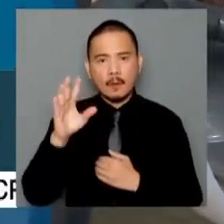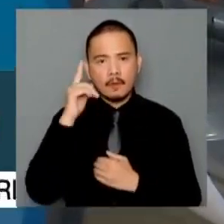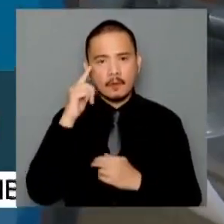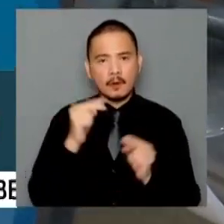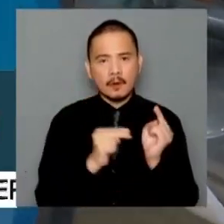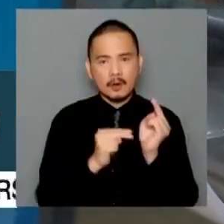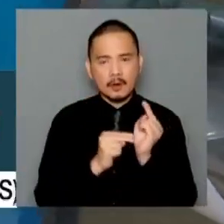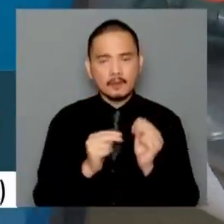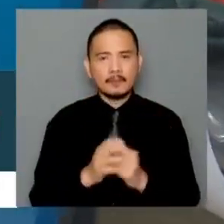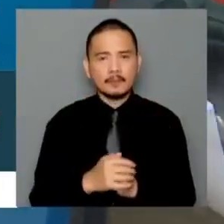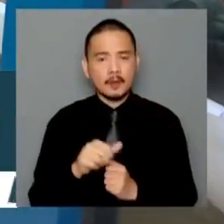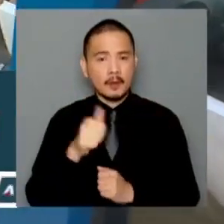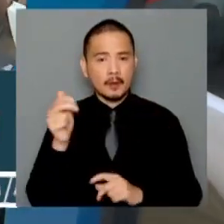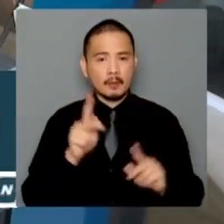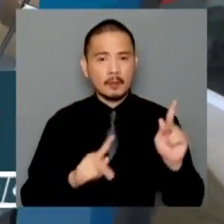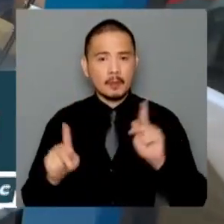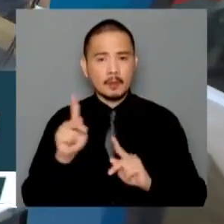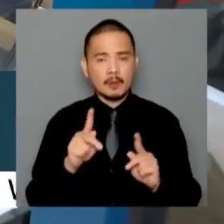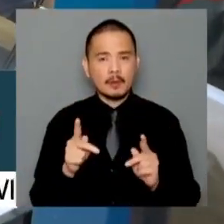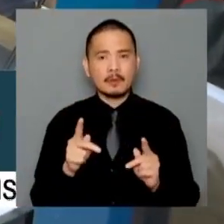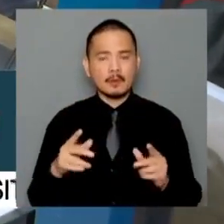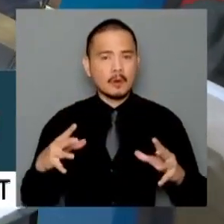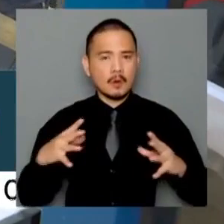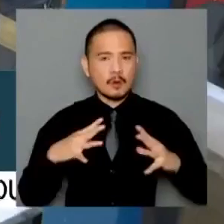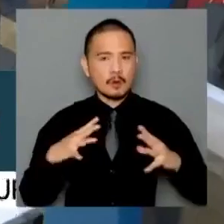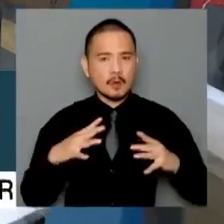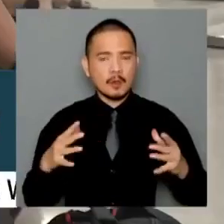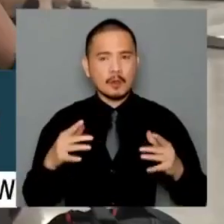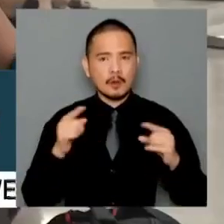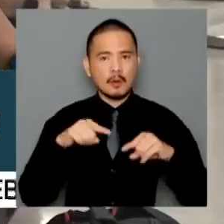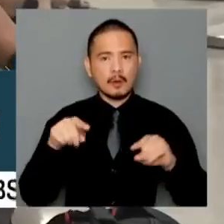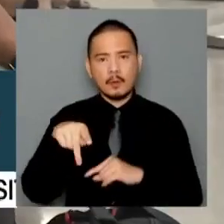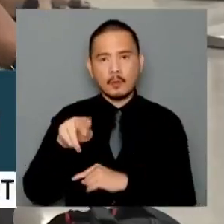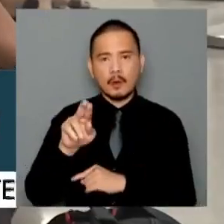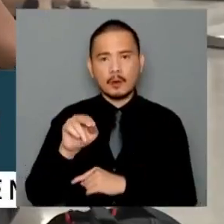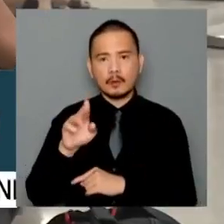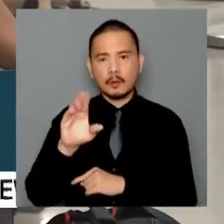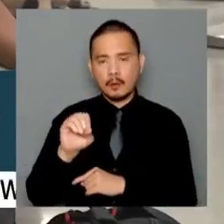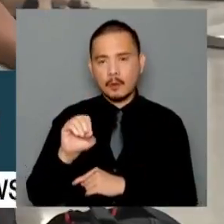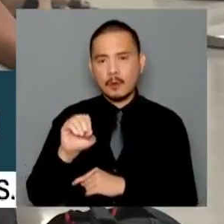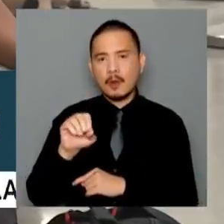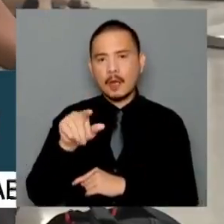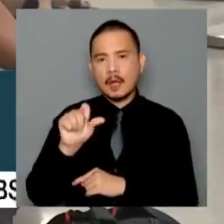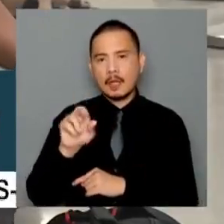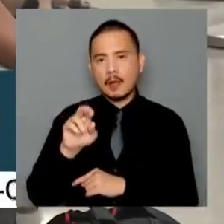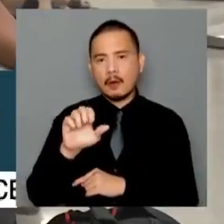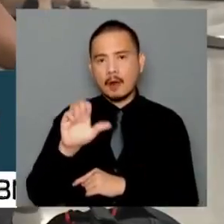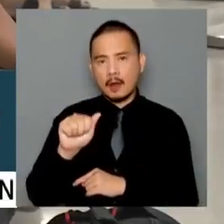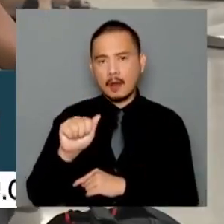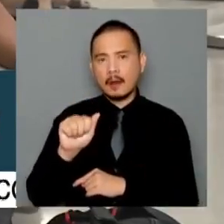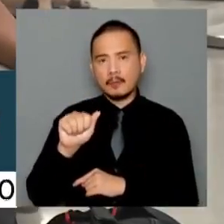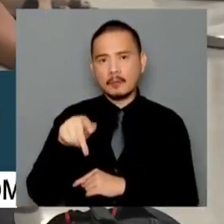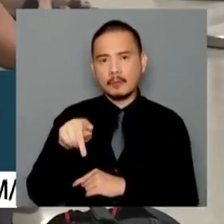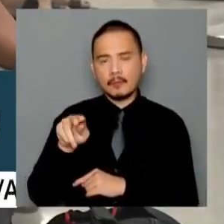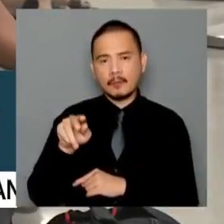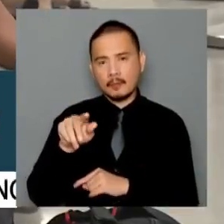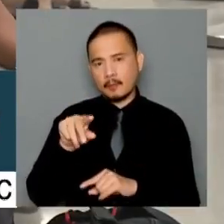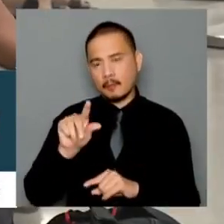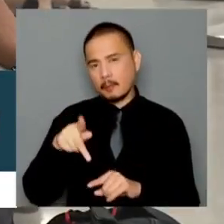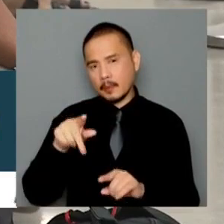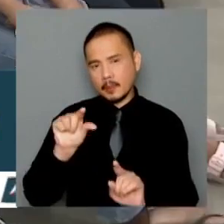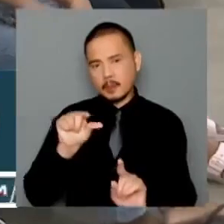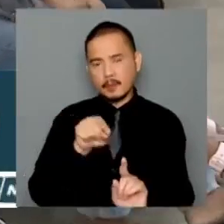other passengers want to spend vacation in Puerto Galera. Based on the existing protocol, when storm signal number one is